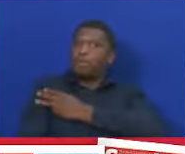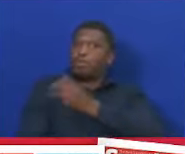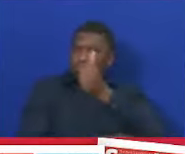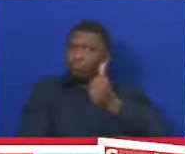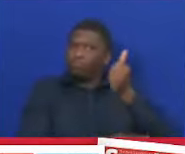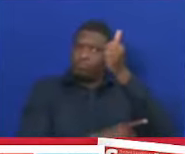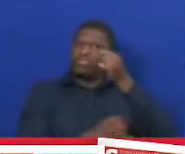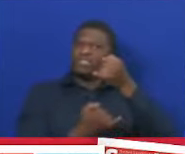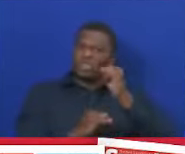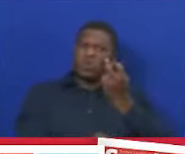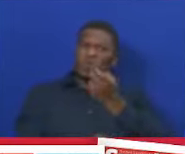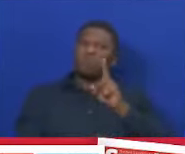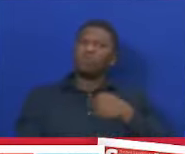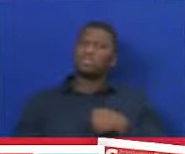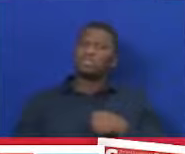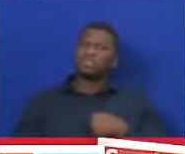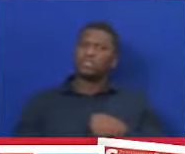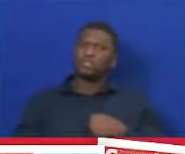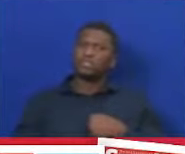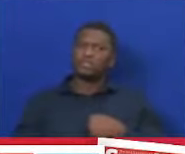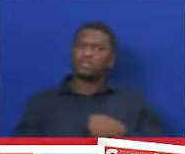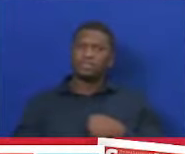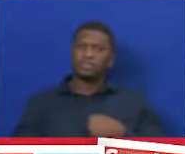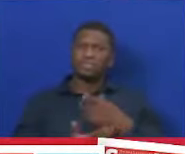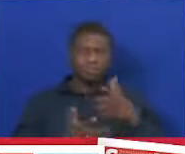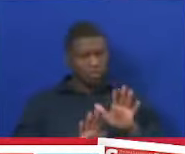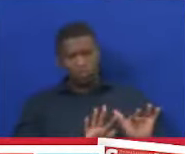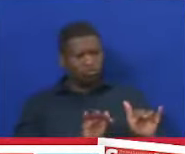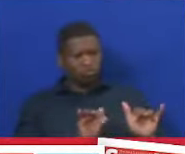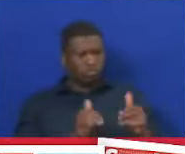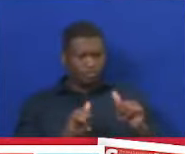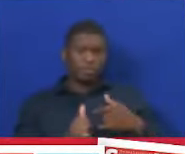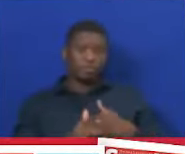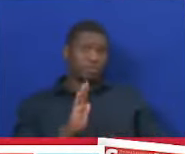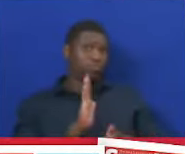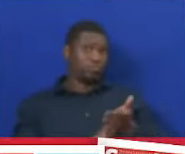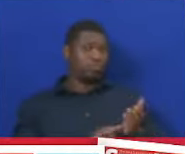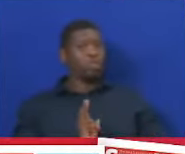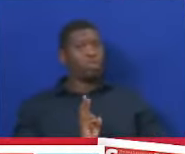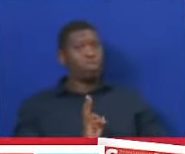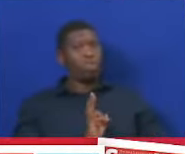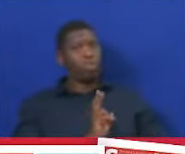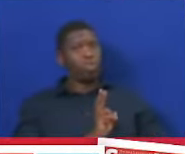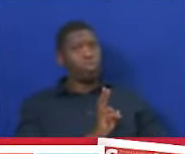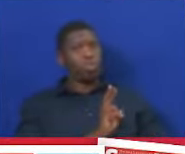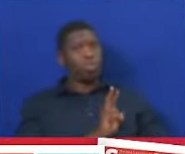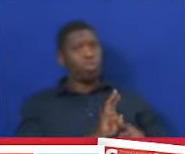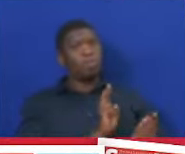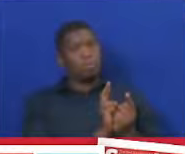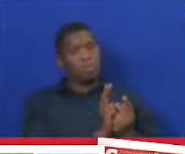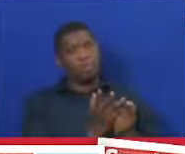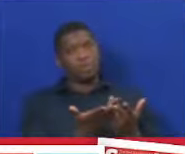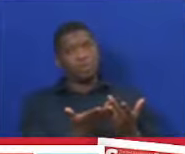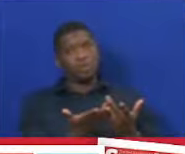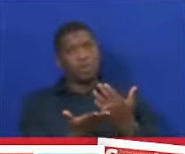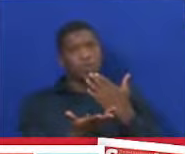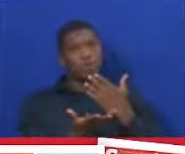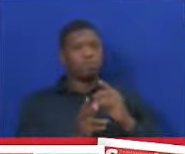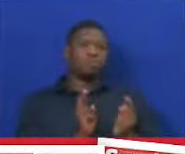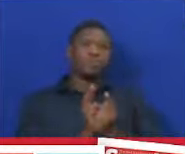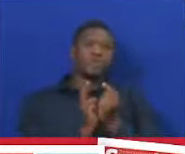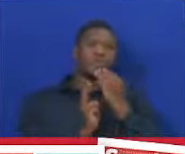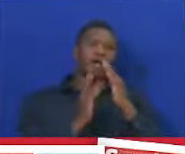I then left with the combat member to the main house, where